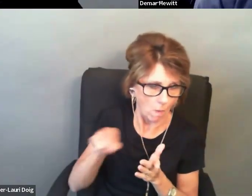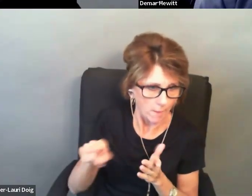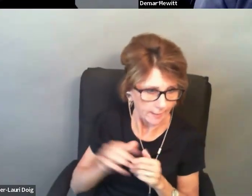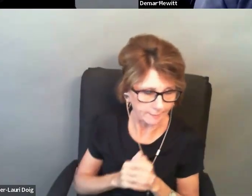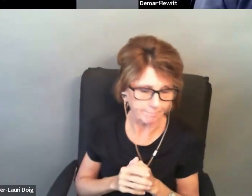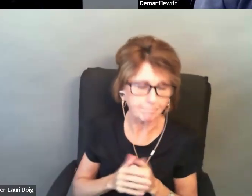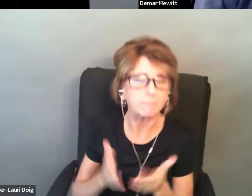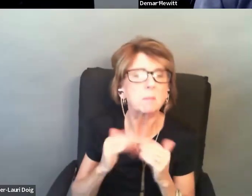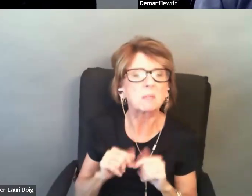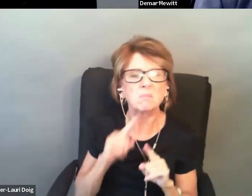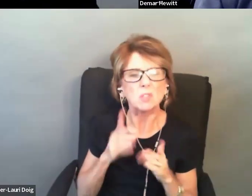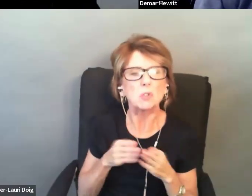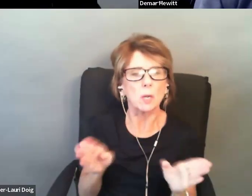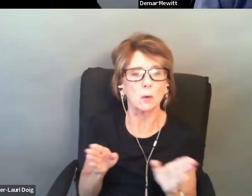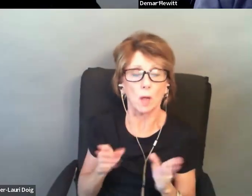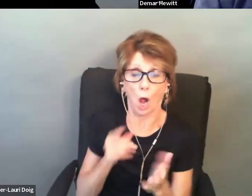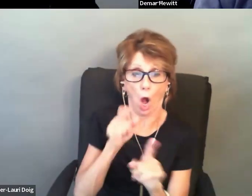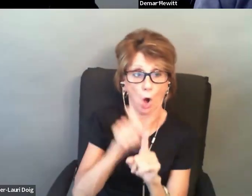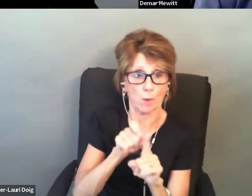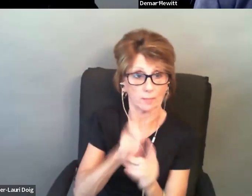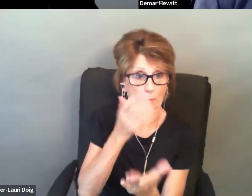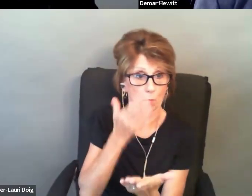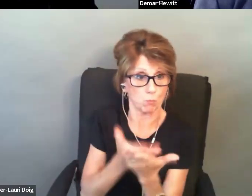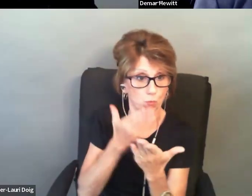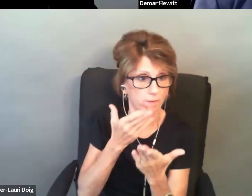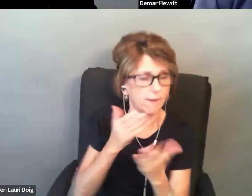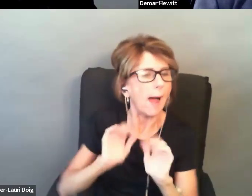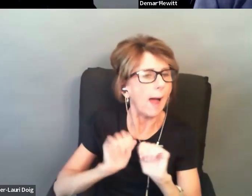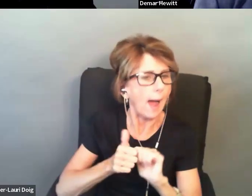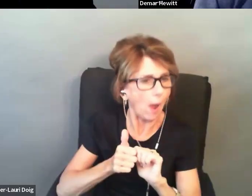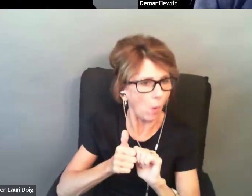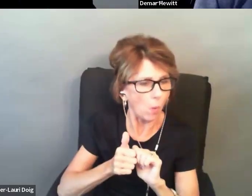harassment, though? By doing the opposite of that.